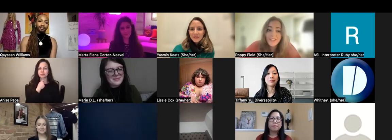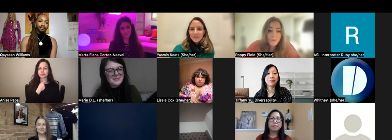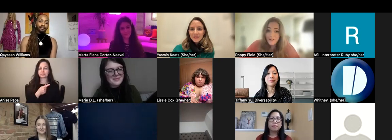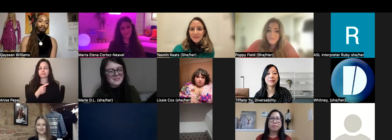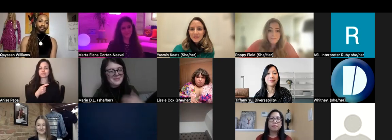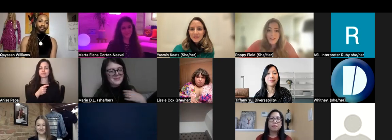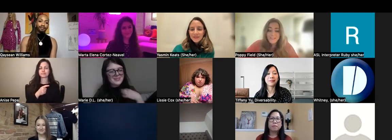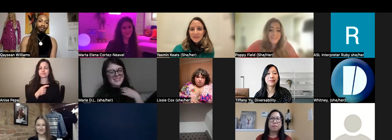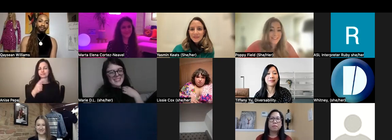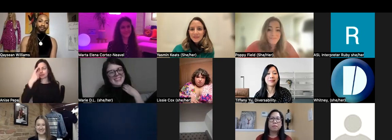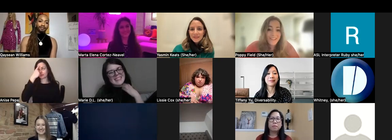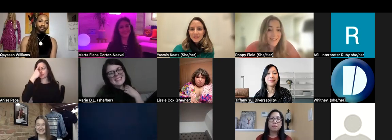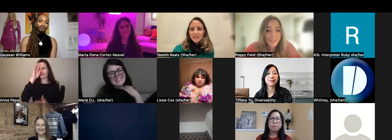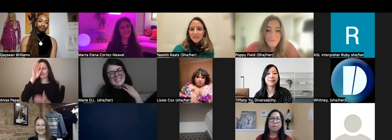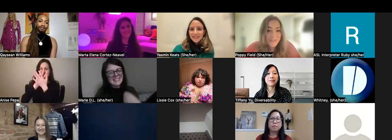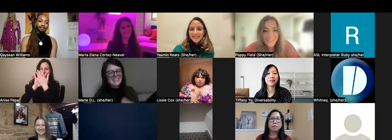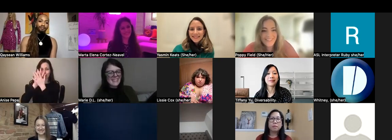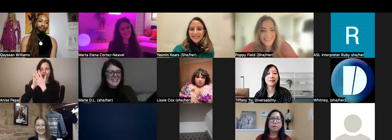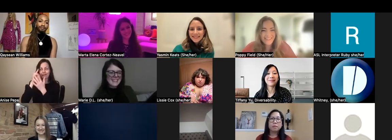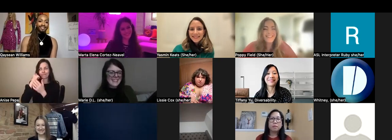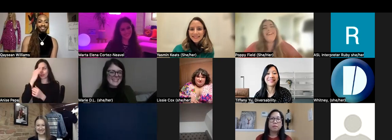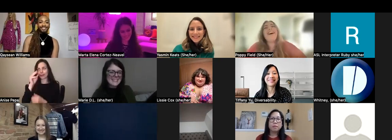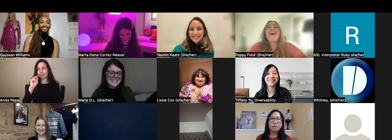You can tell my brain fog's bad because I keep forgetting I'm on mute.